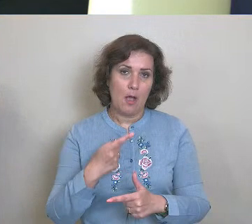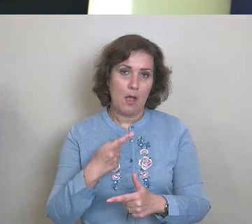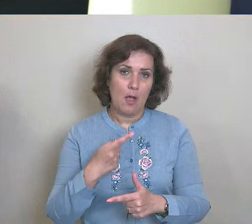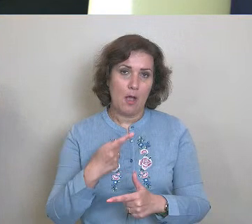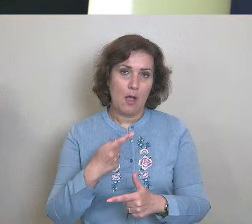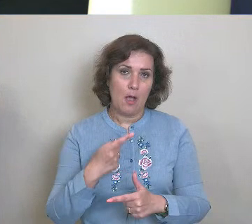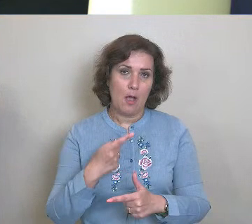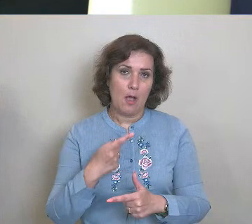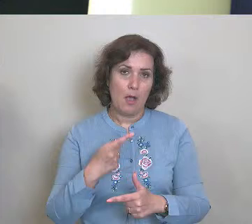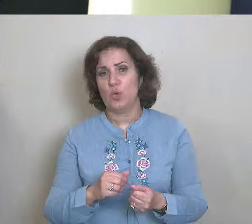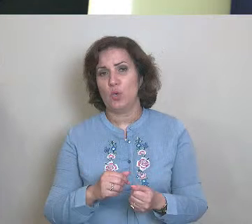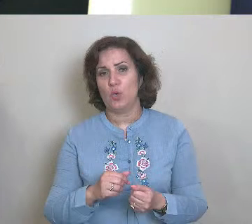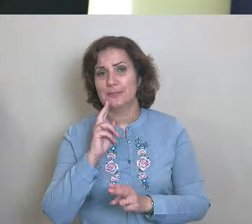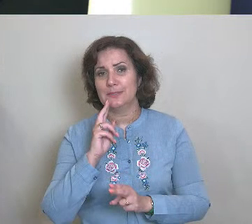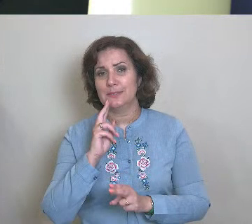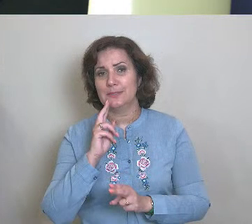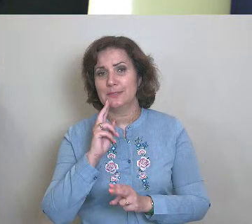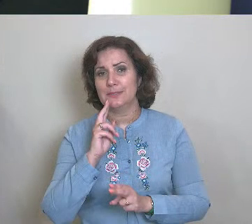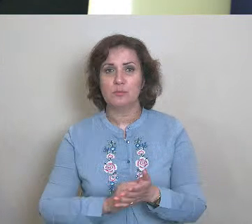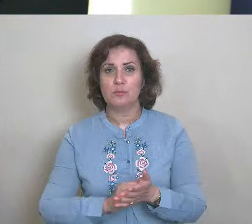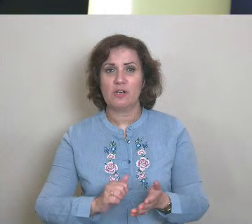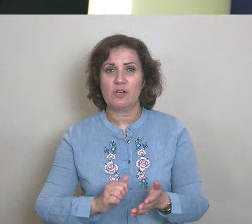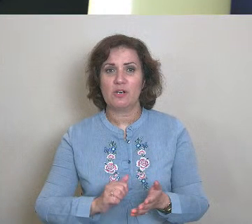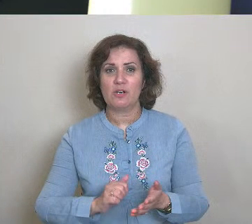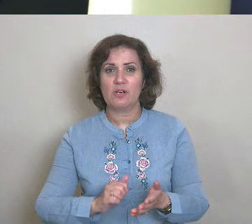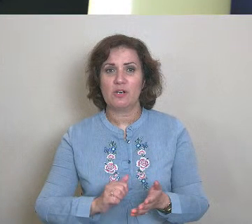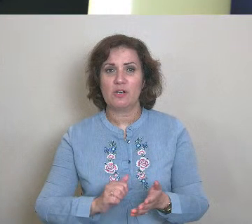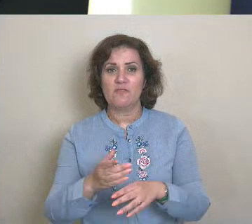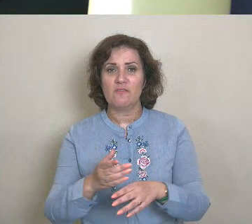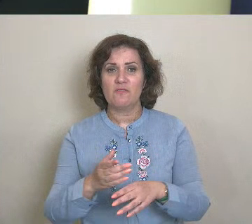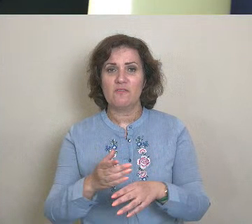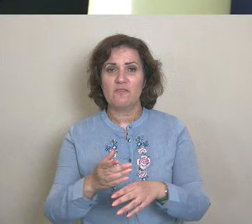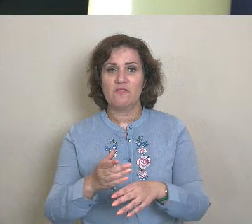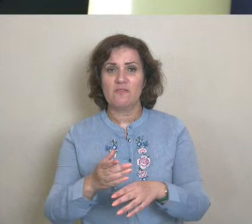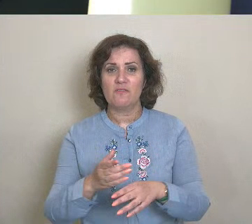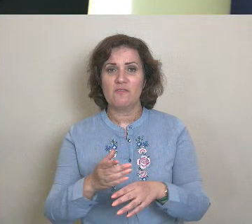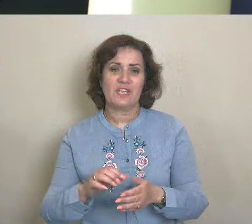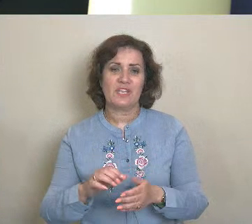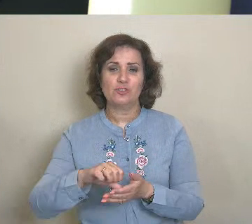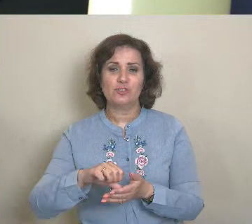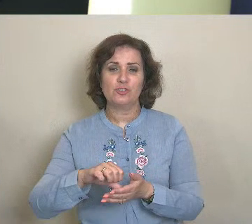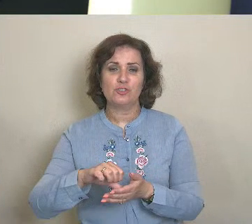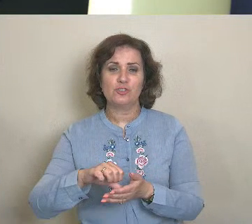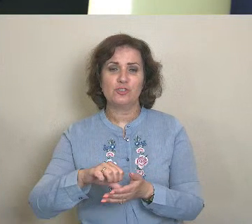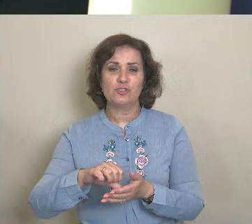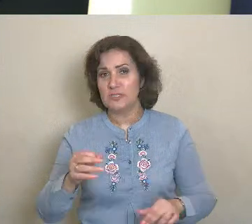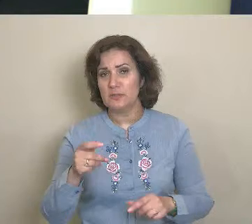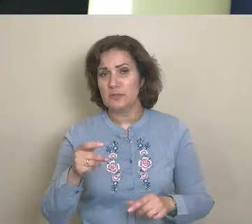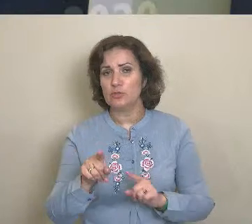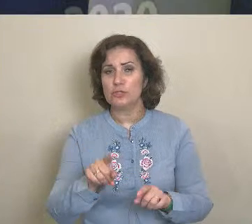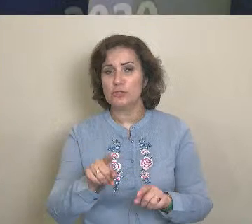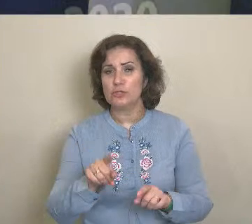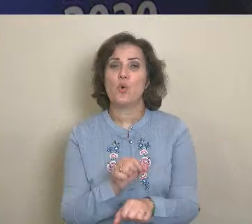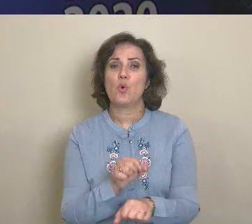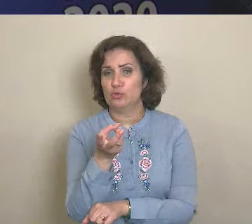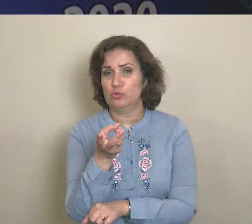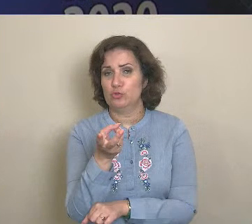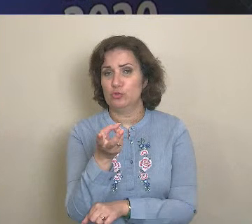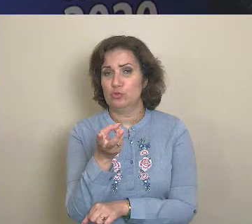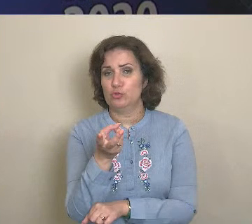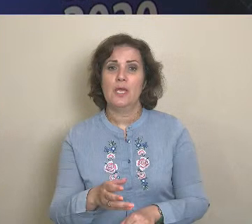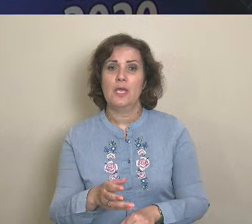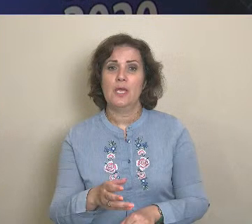own decisions or to take complaints. We get those complaints from the members of the TECs that